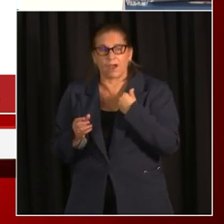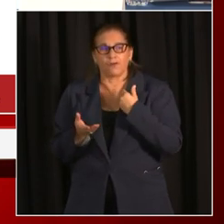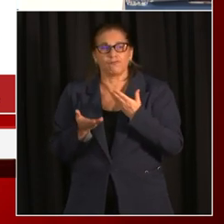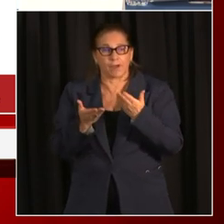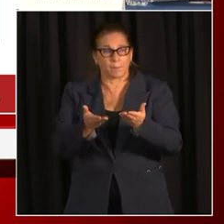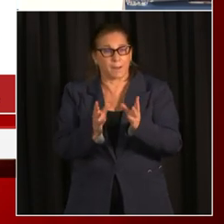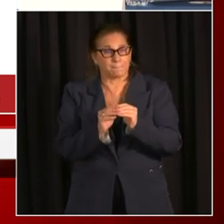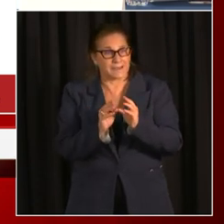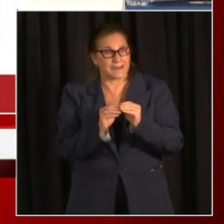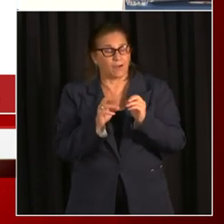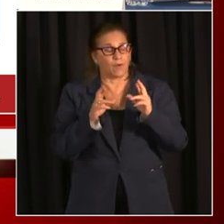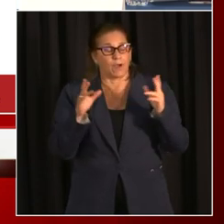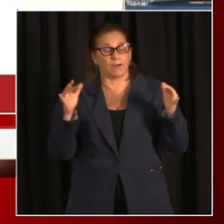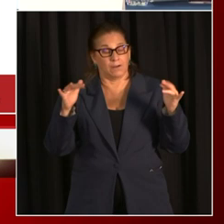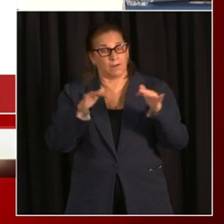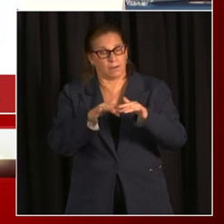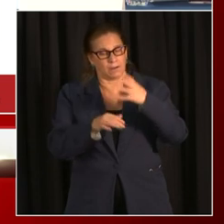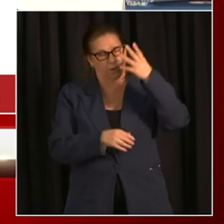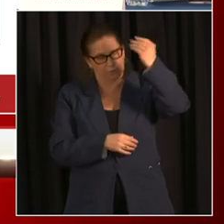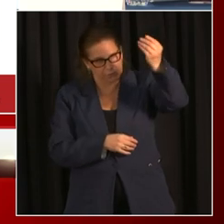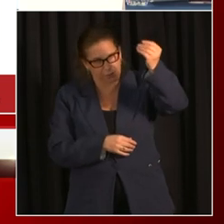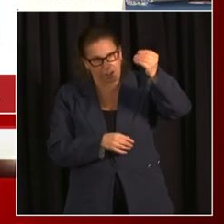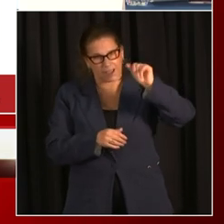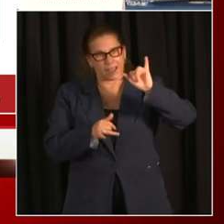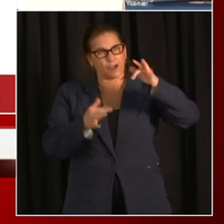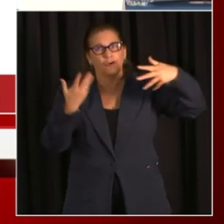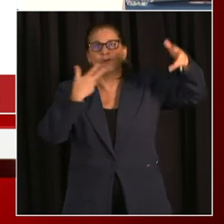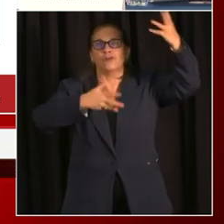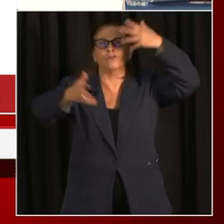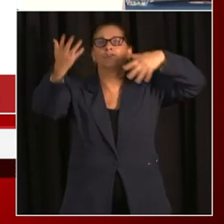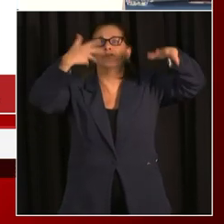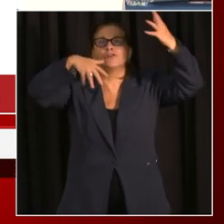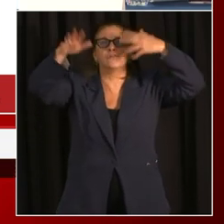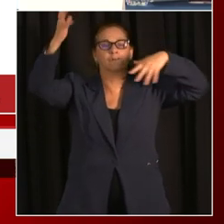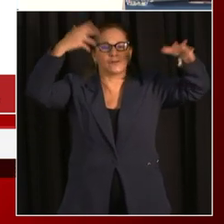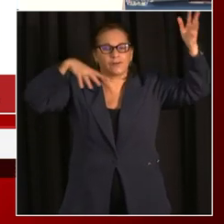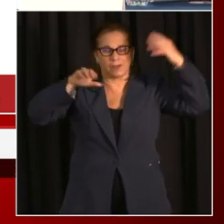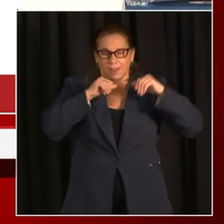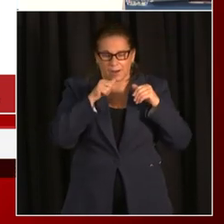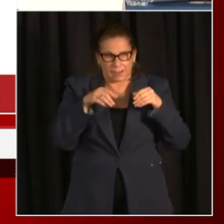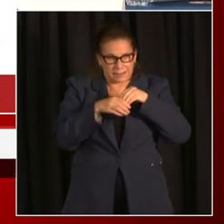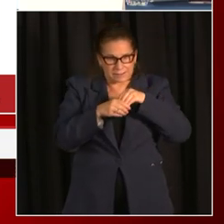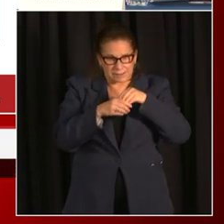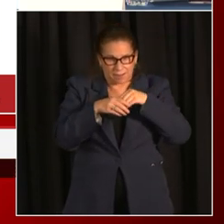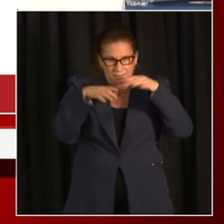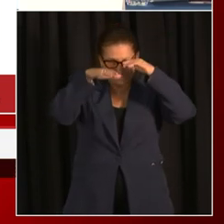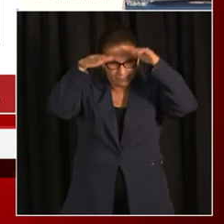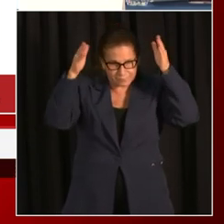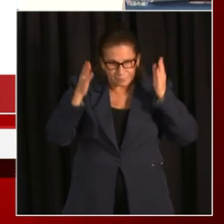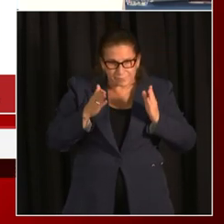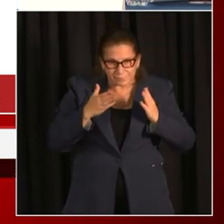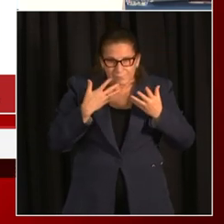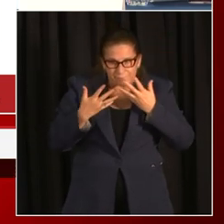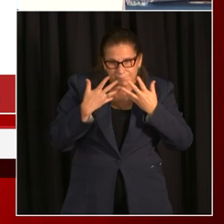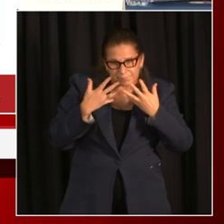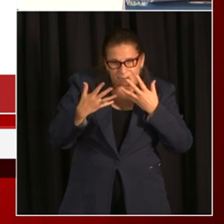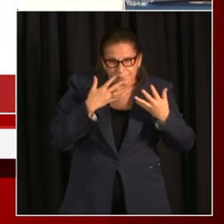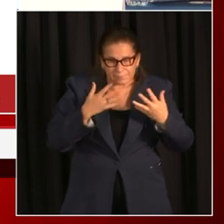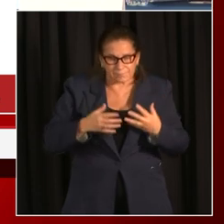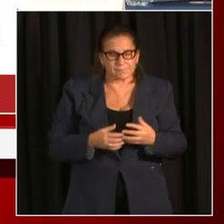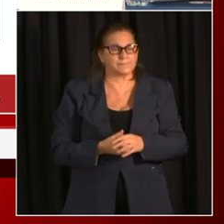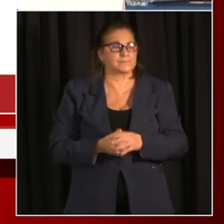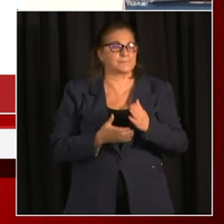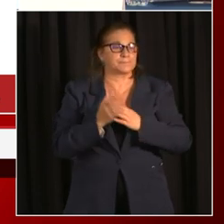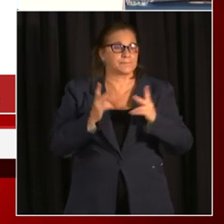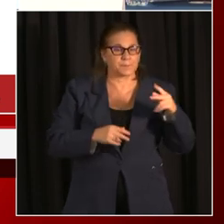be outdoors. Some of the indoors event were a combination of indoors or outdoors, so people moved back and forth. But the thing